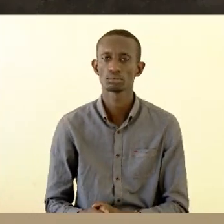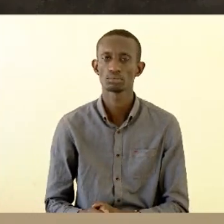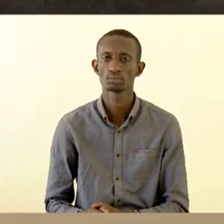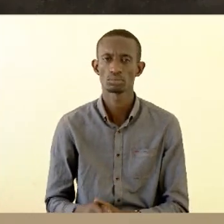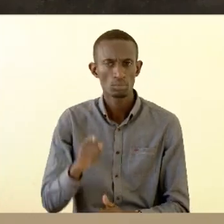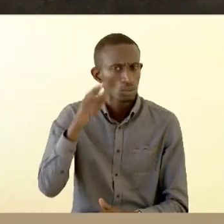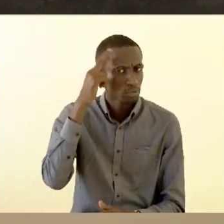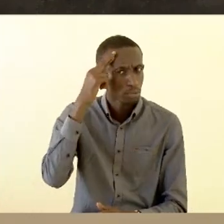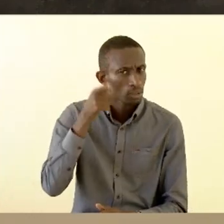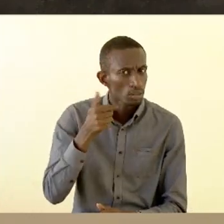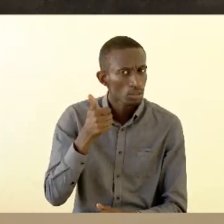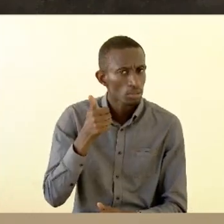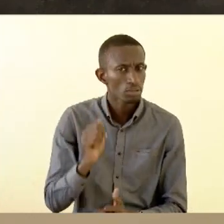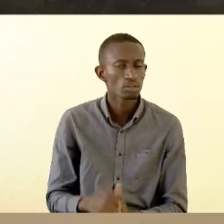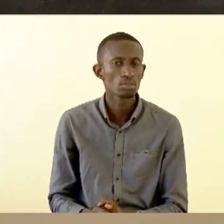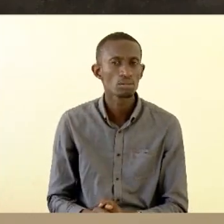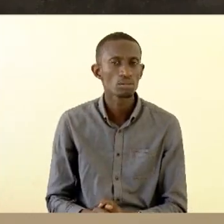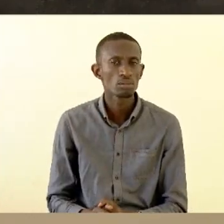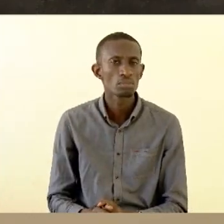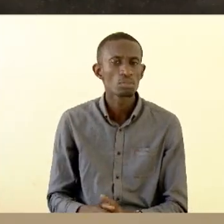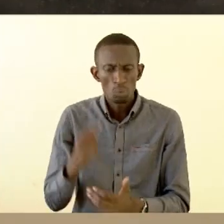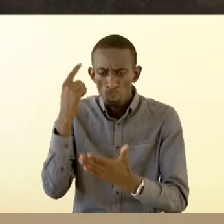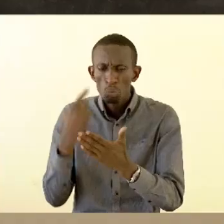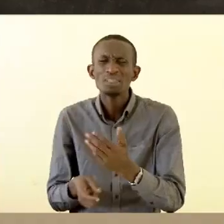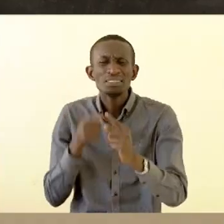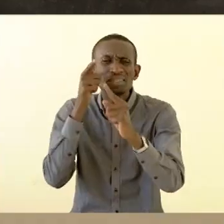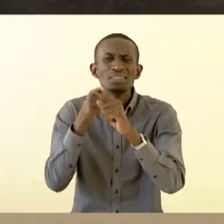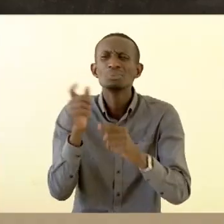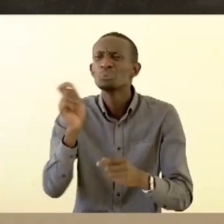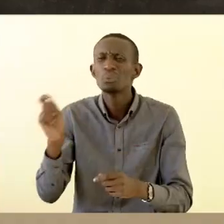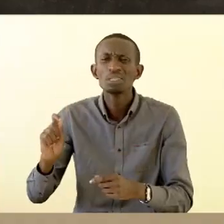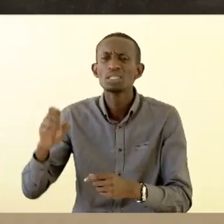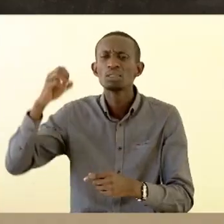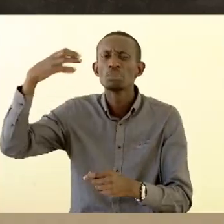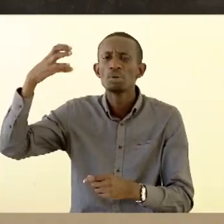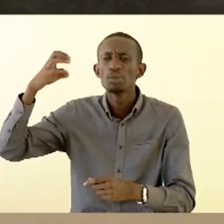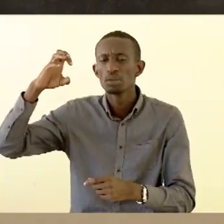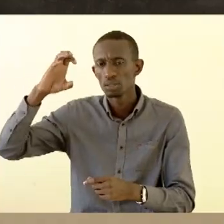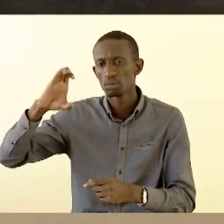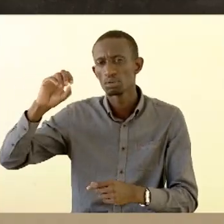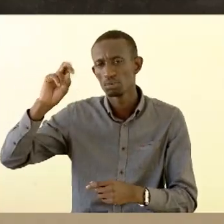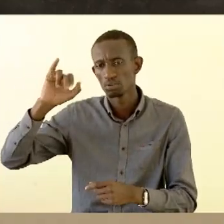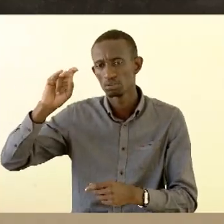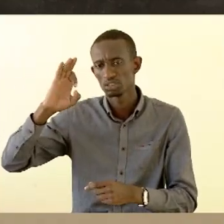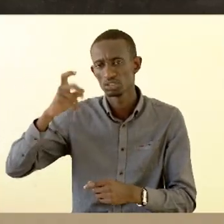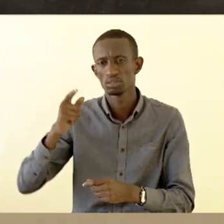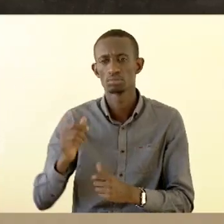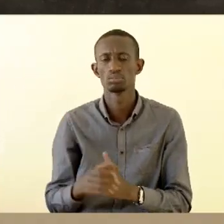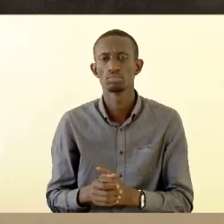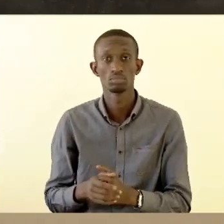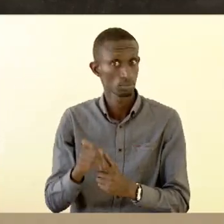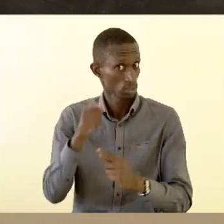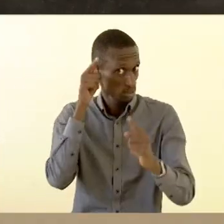Do you remember that? And what is the purpose of writing electronic configurations? The main